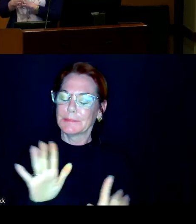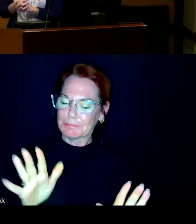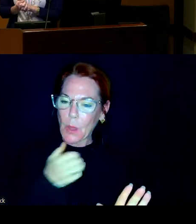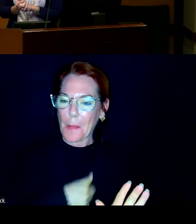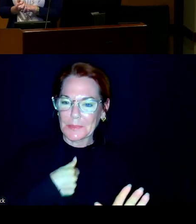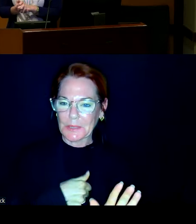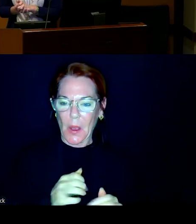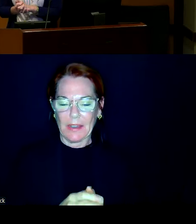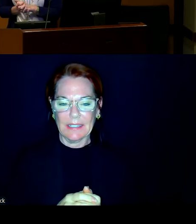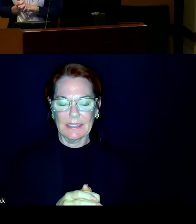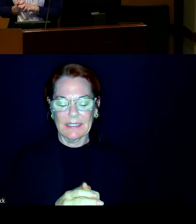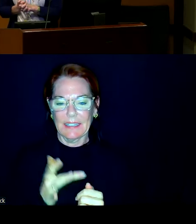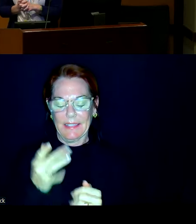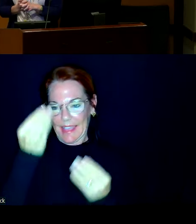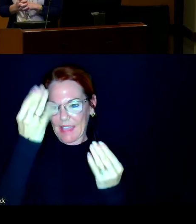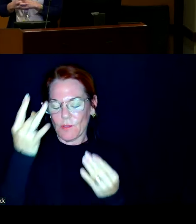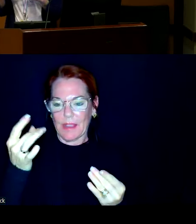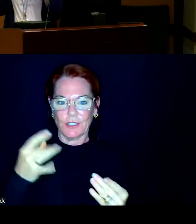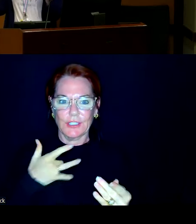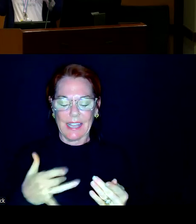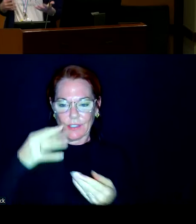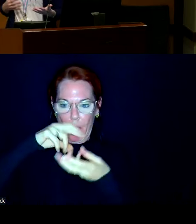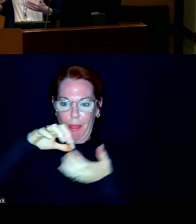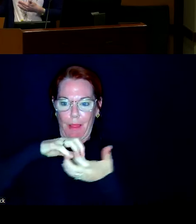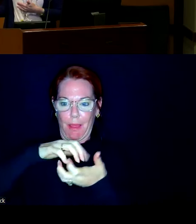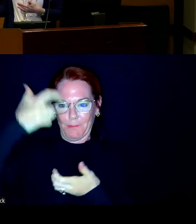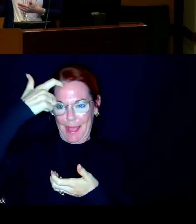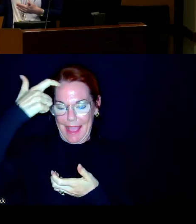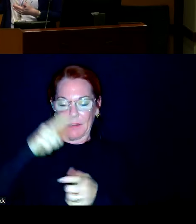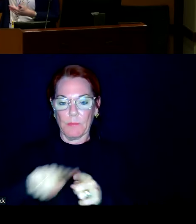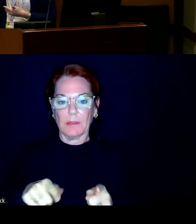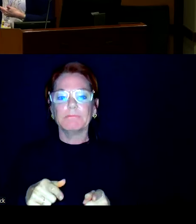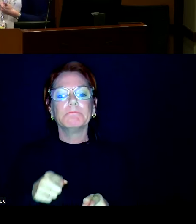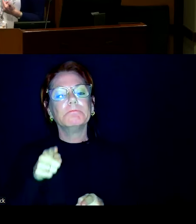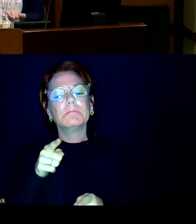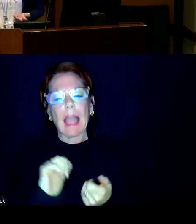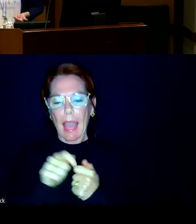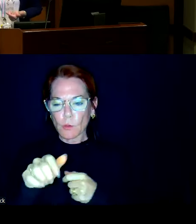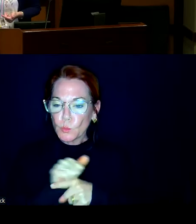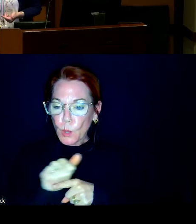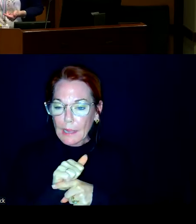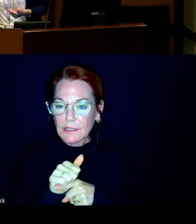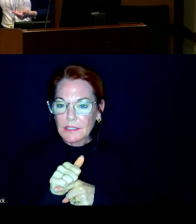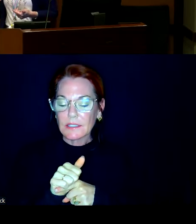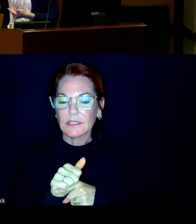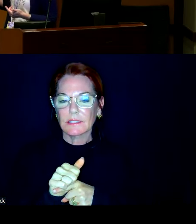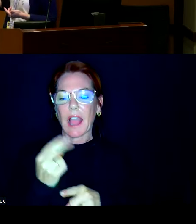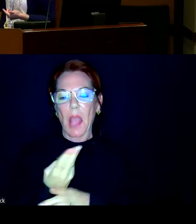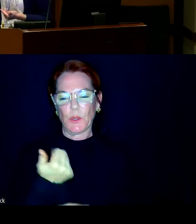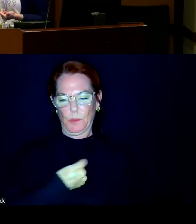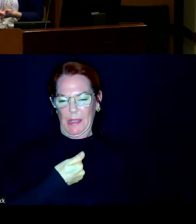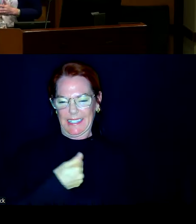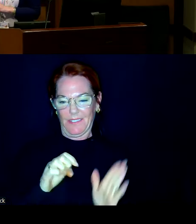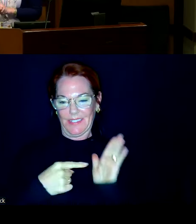jumble in my head together. But there's things we can do to practice. Again, I'm gonna pick on myself because